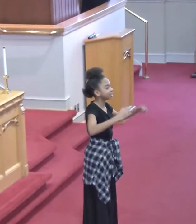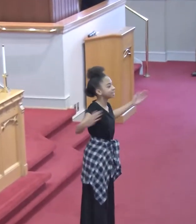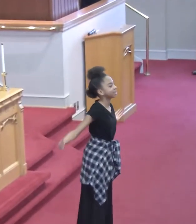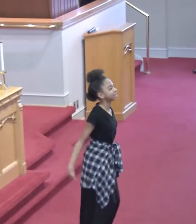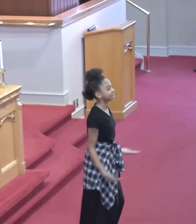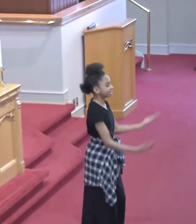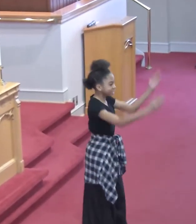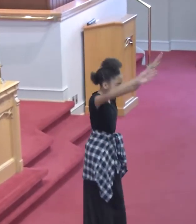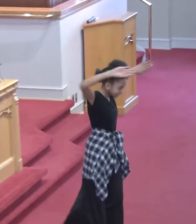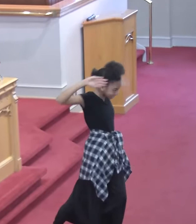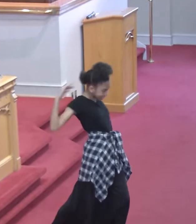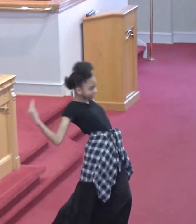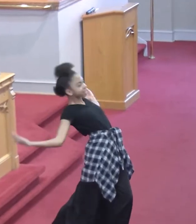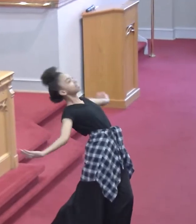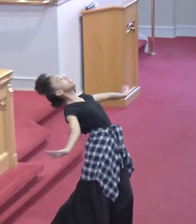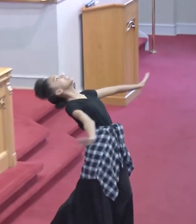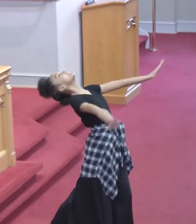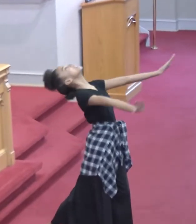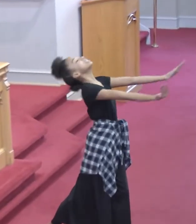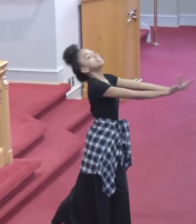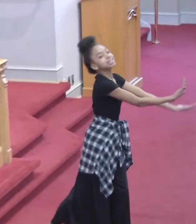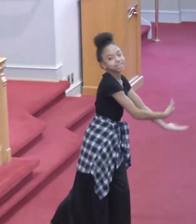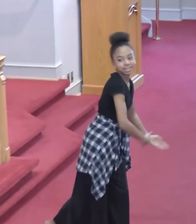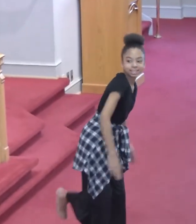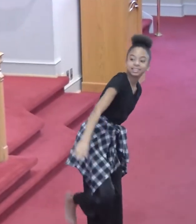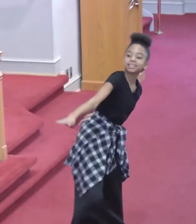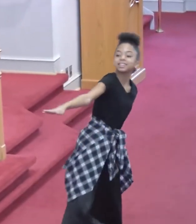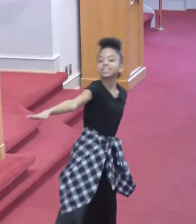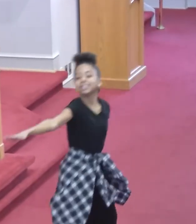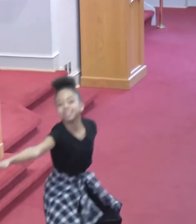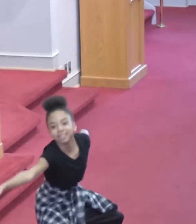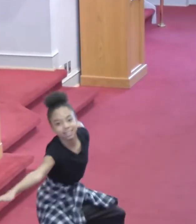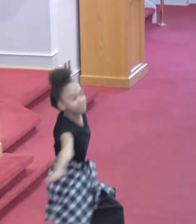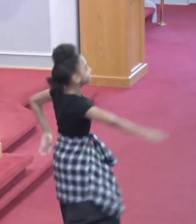Has set me free.